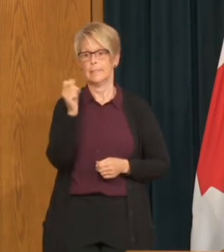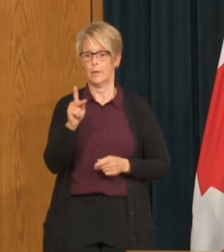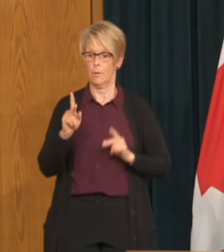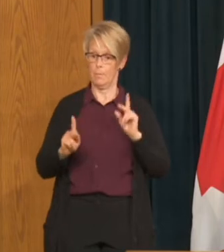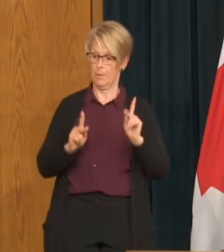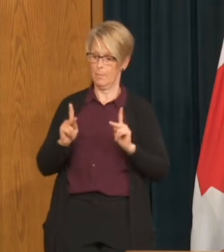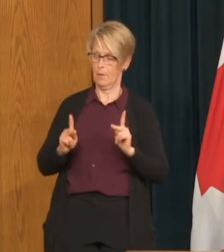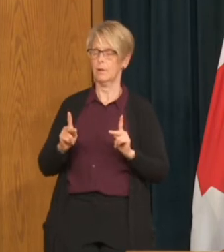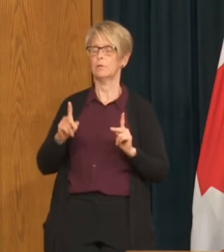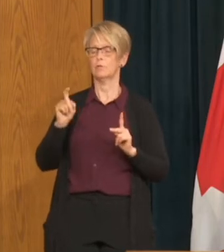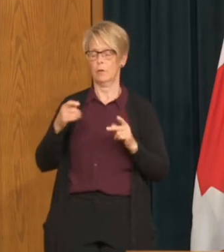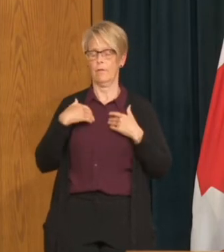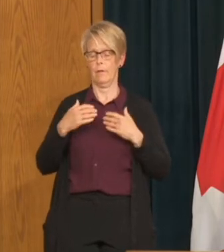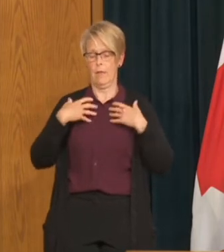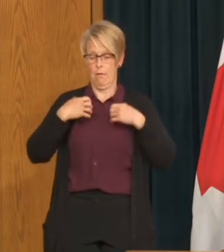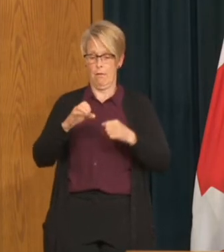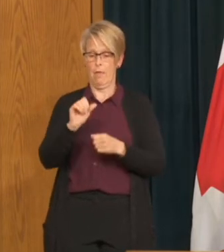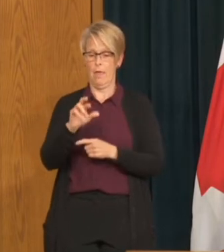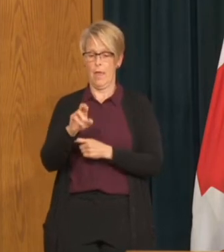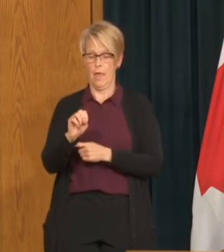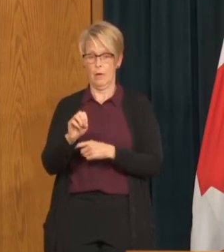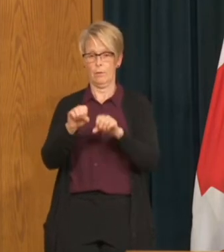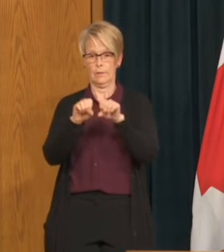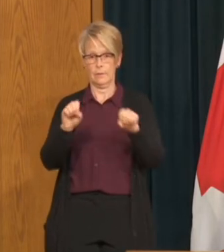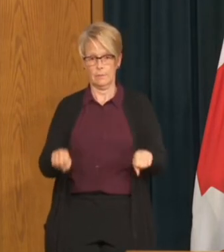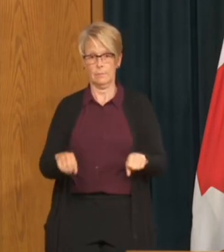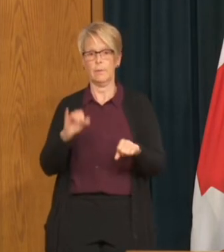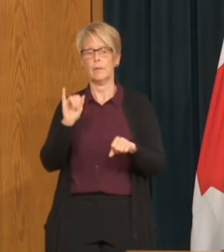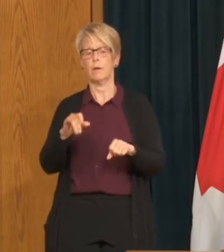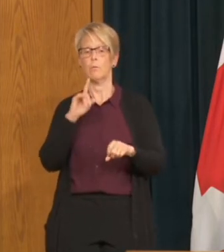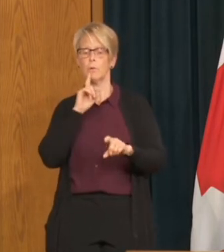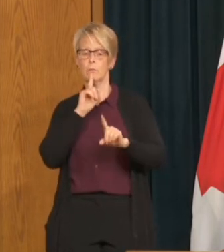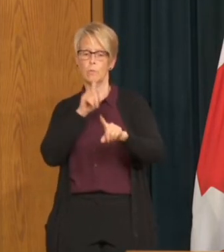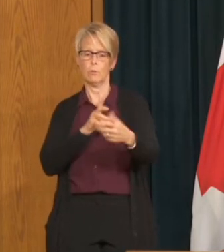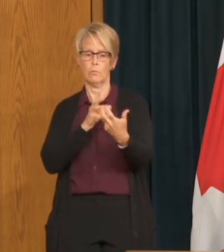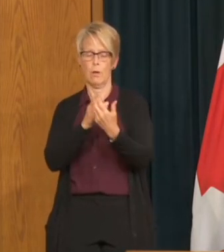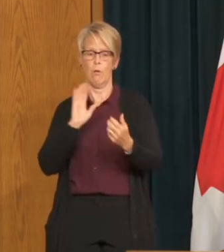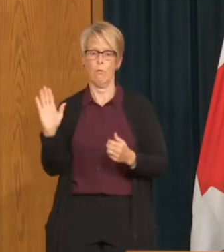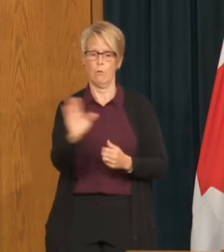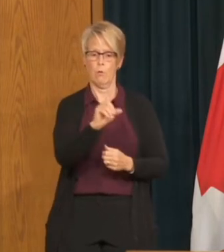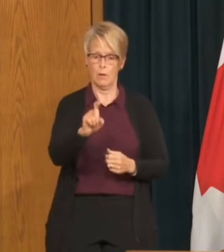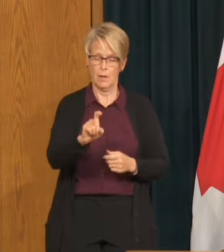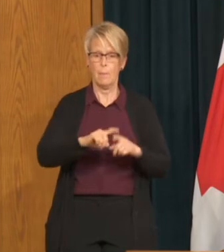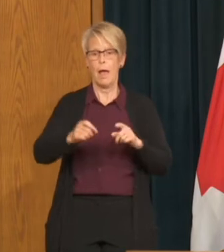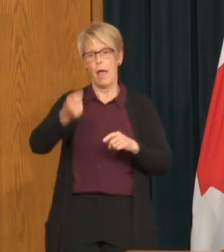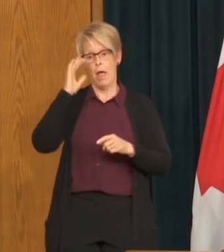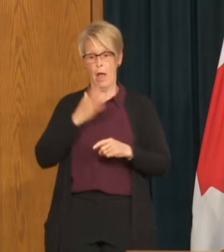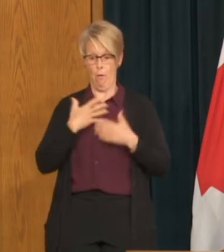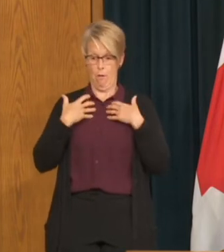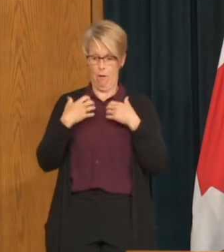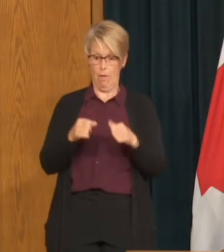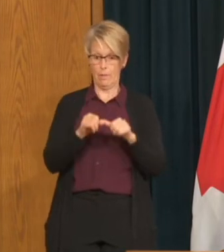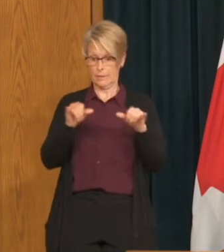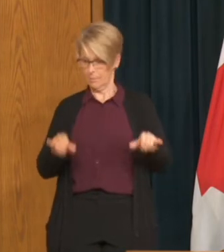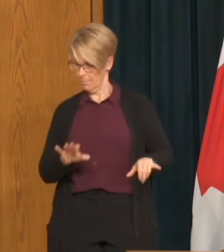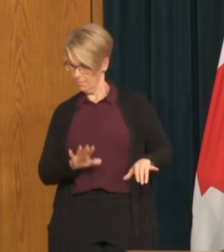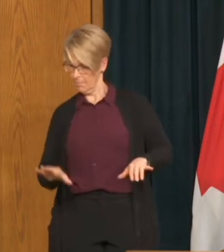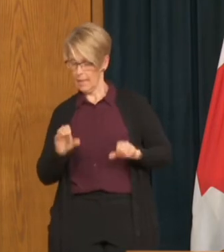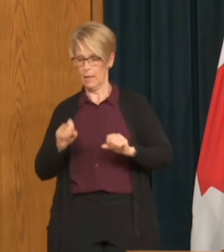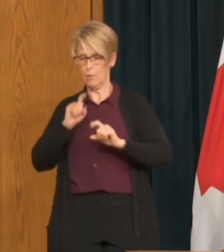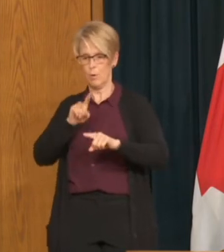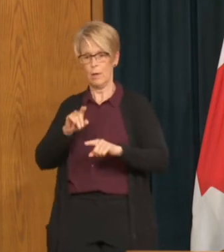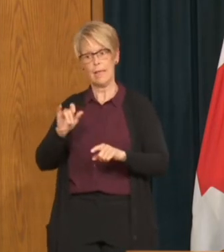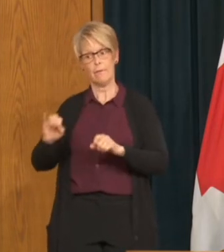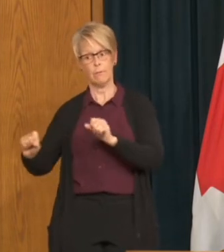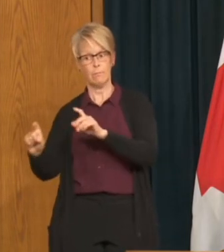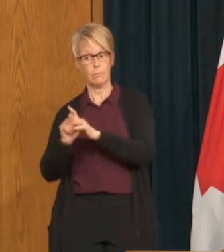residents deserve a healthcare system that is responsive to all their needs, while at the same time knowing our health system is well prepared to respond to the